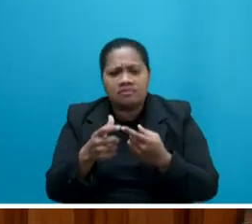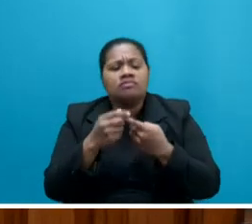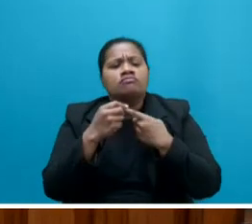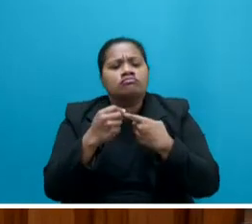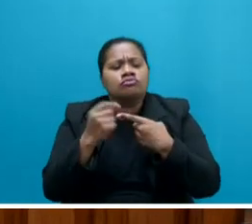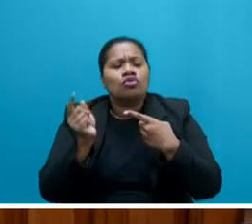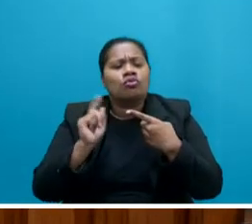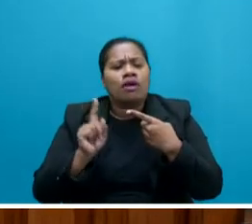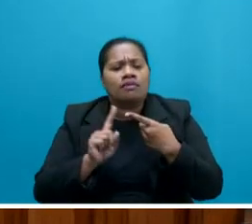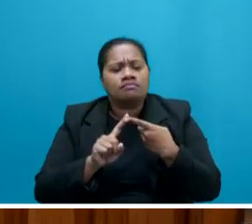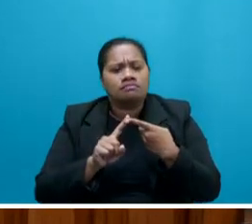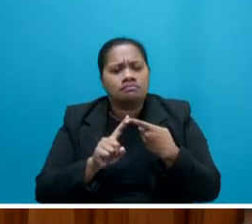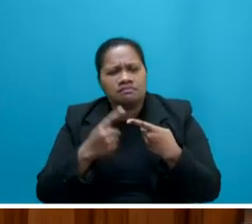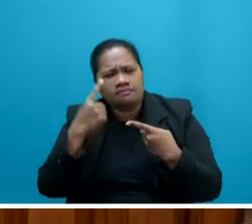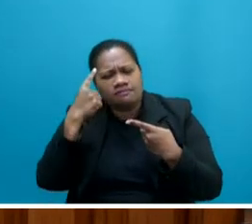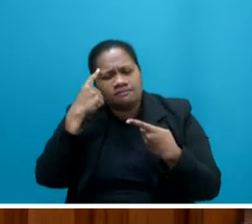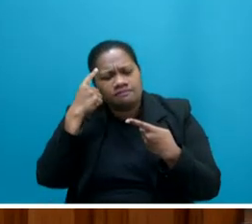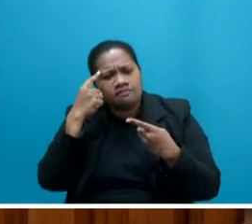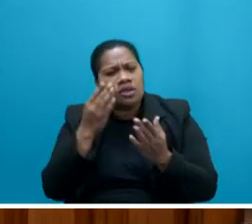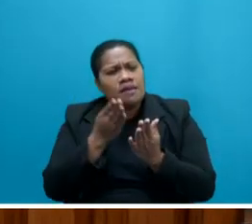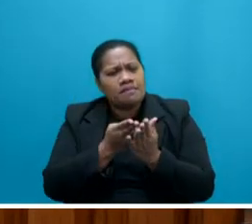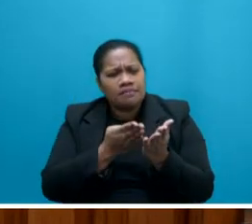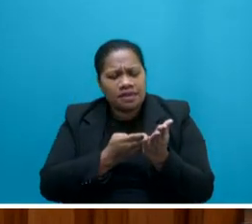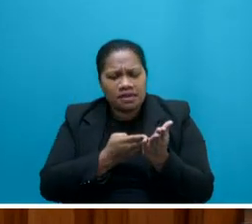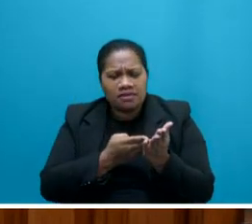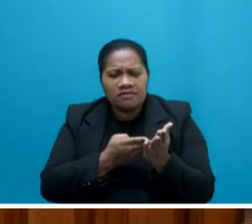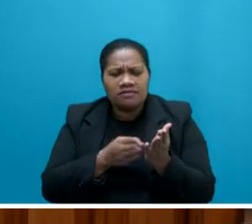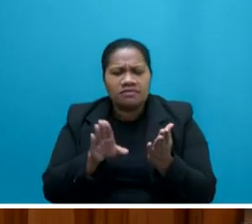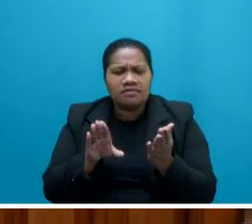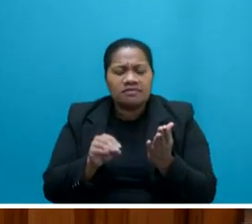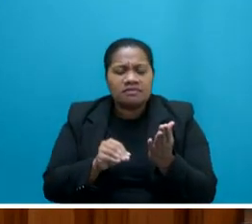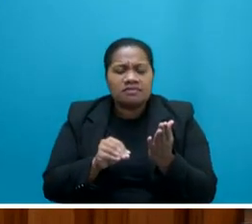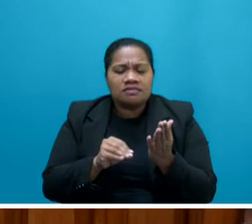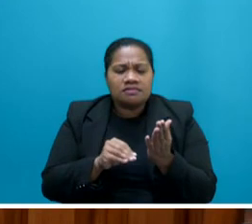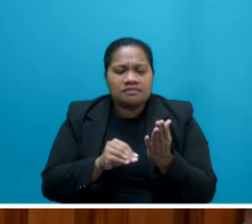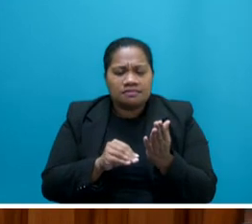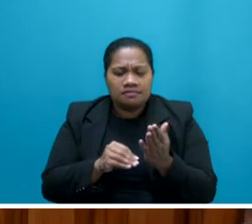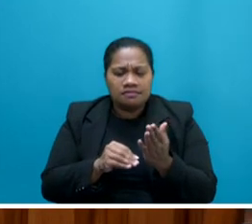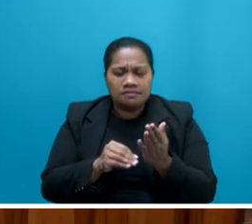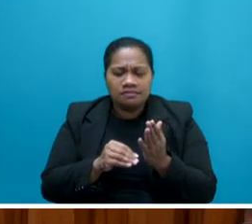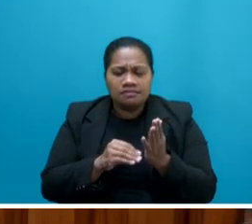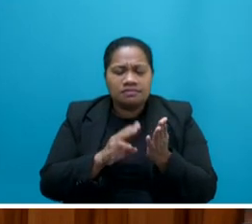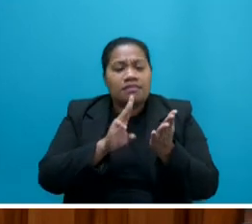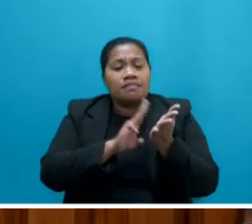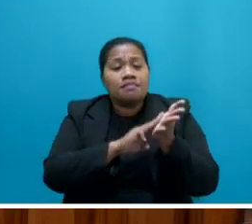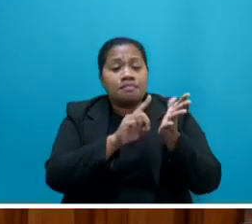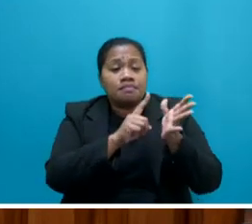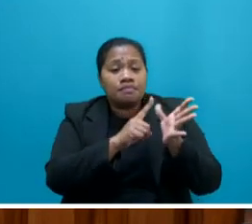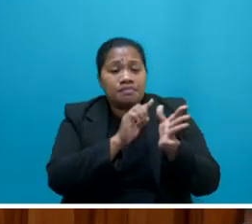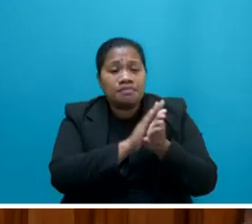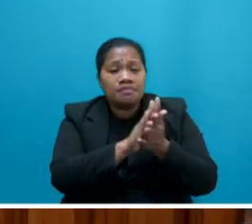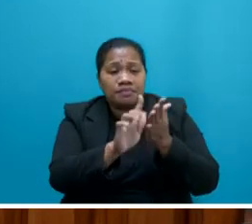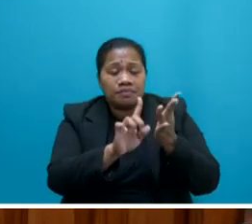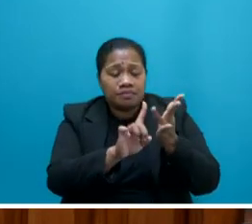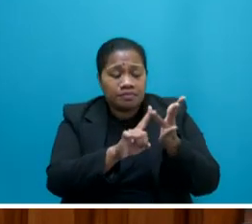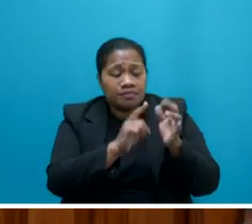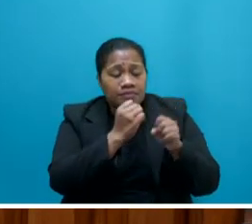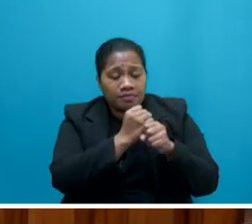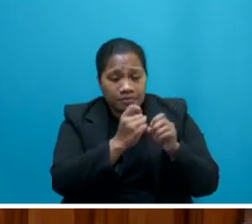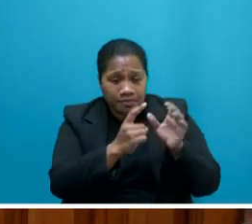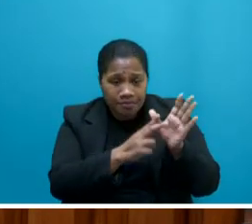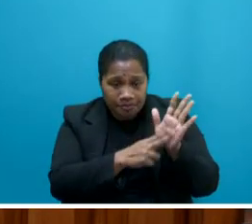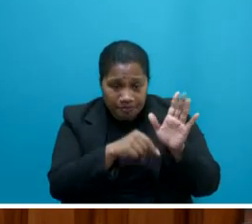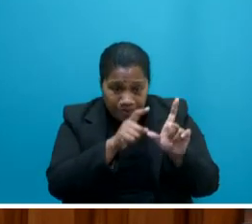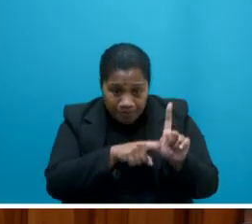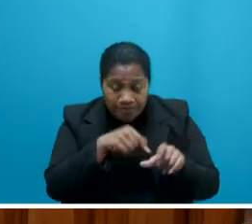to consider the repeal of mahogany industry restricted decree. Number two, return of pine and mahogany ownership to the resource